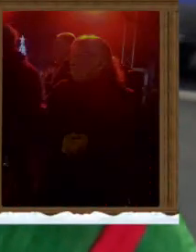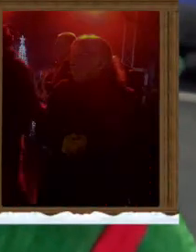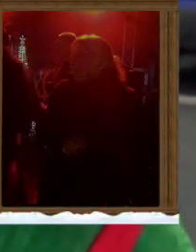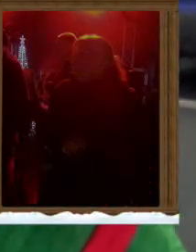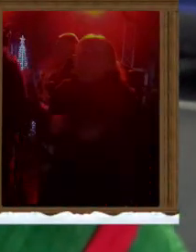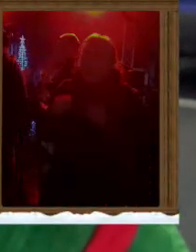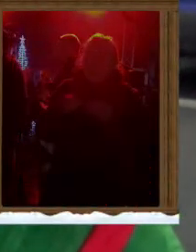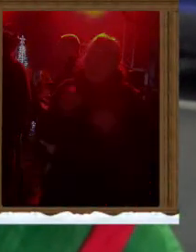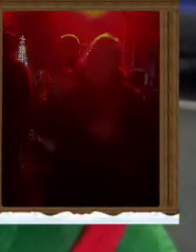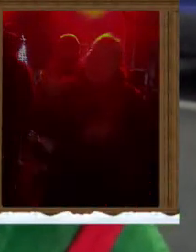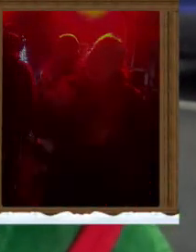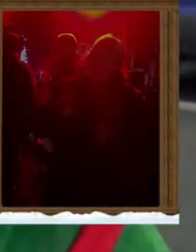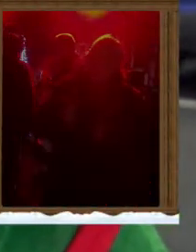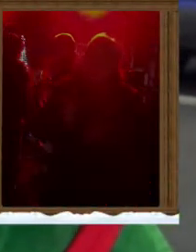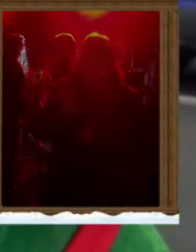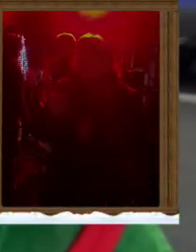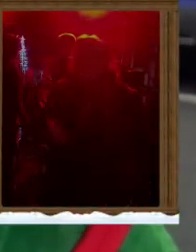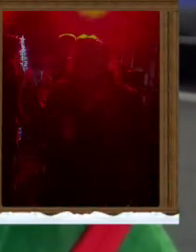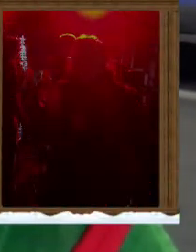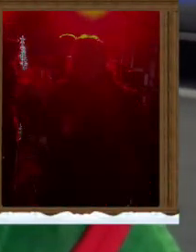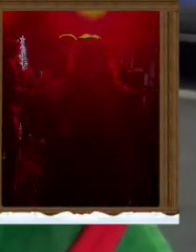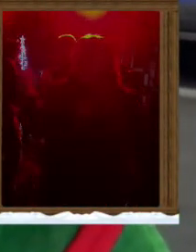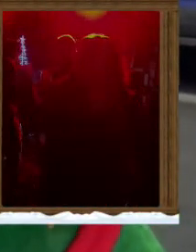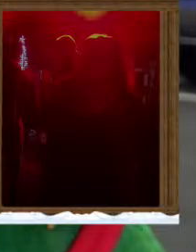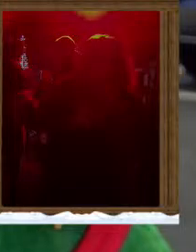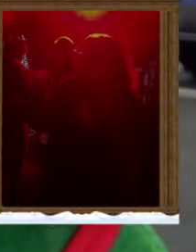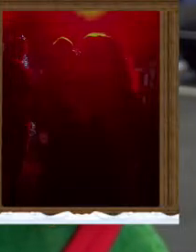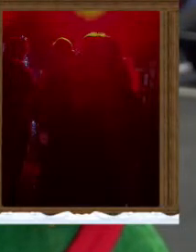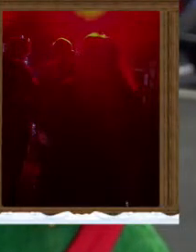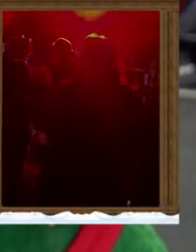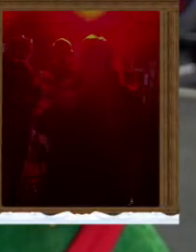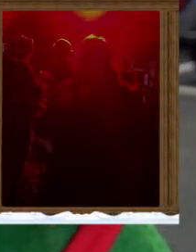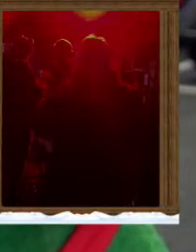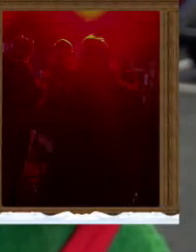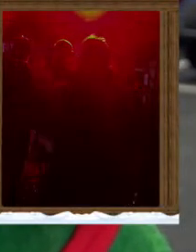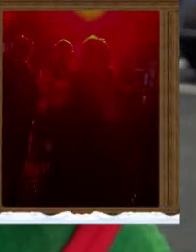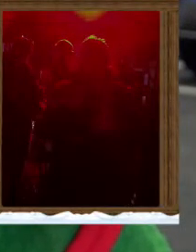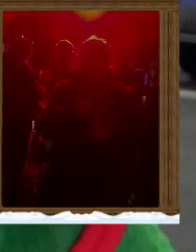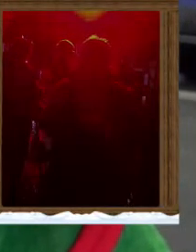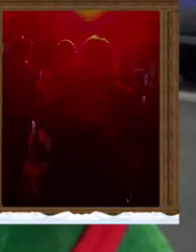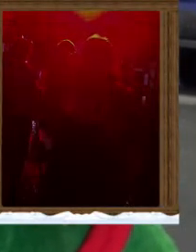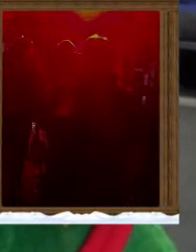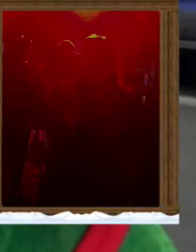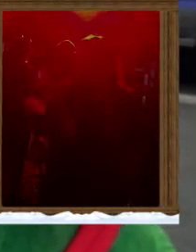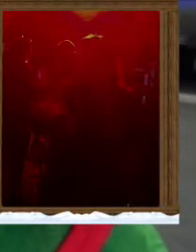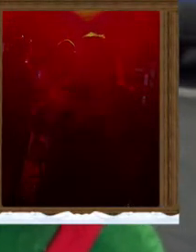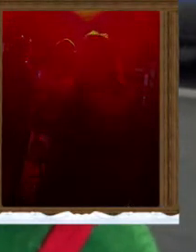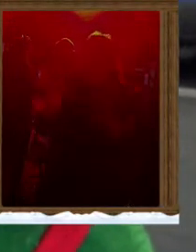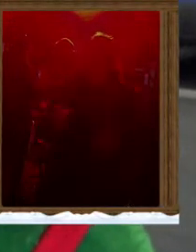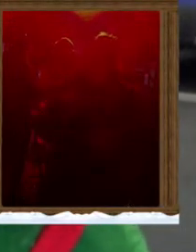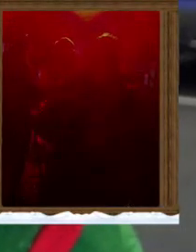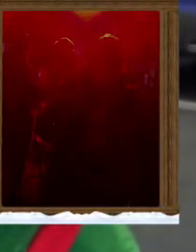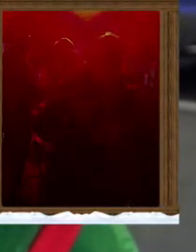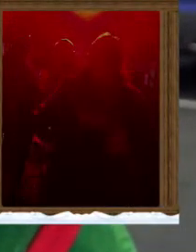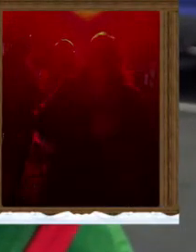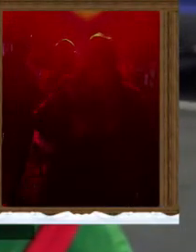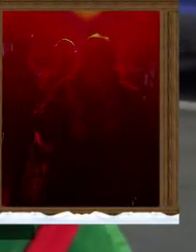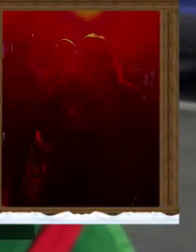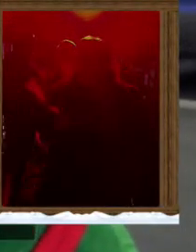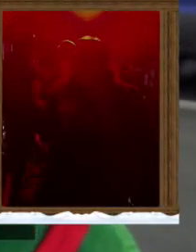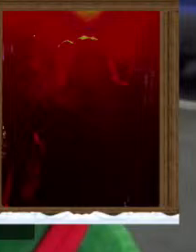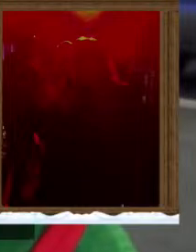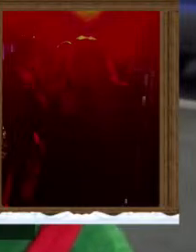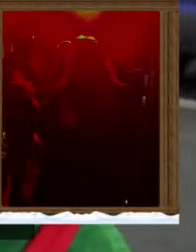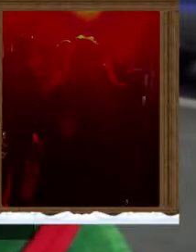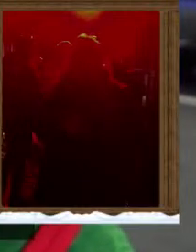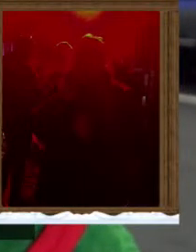Ballyclare, one of my favourite places to come on our Christmas Light Switch On tour. It's time for me to get out and about, meet the real Ballyclare people, and